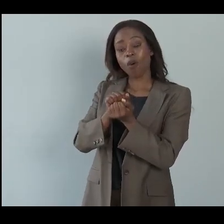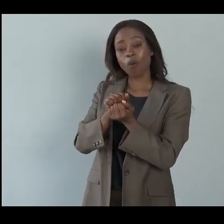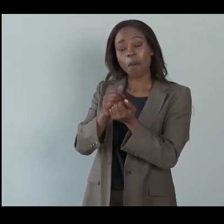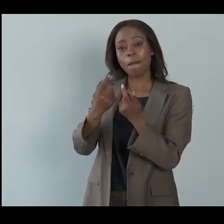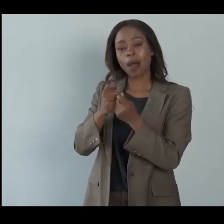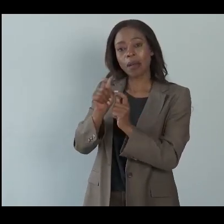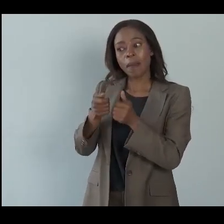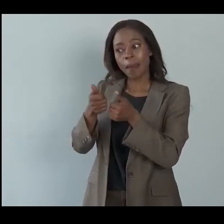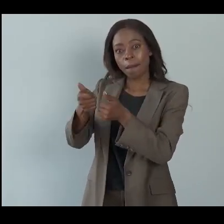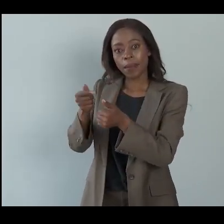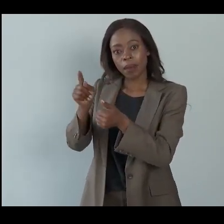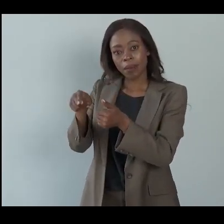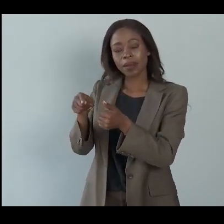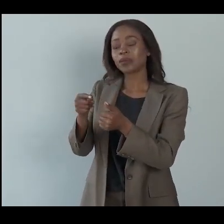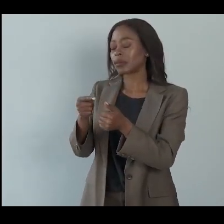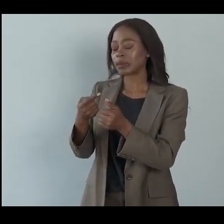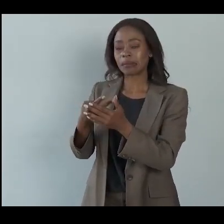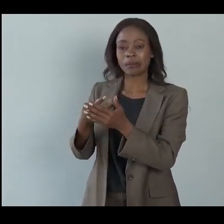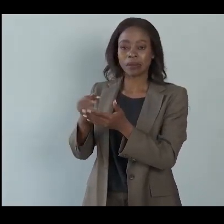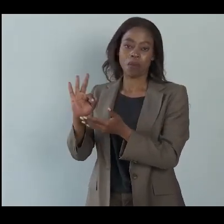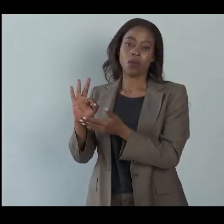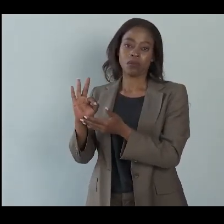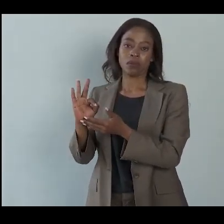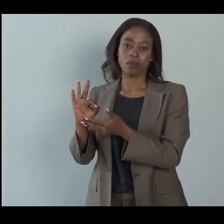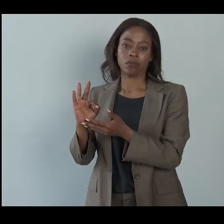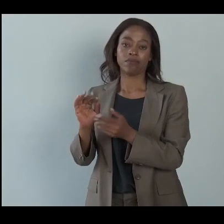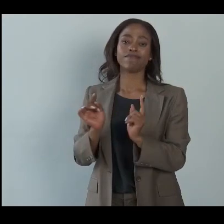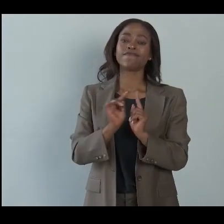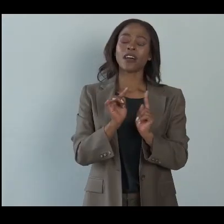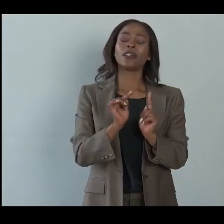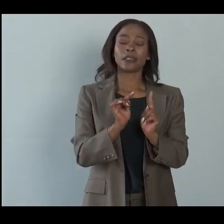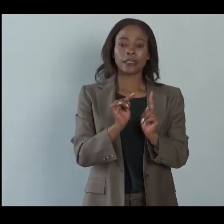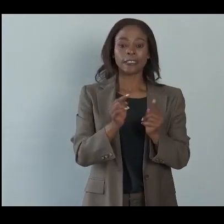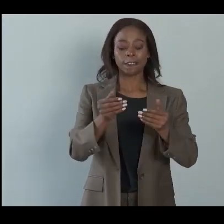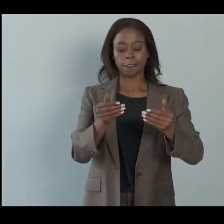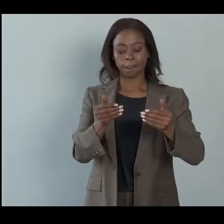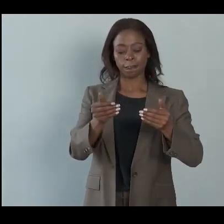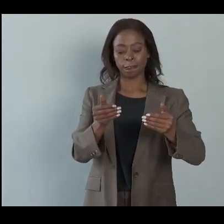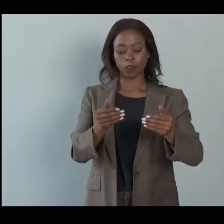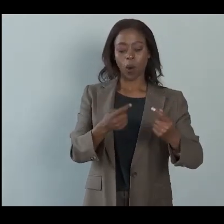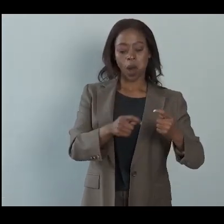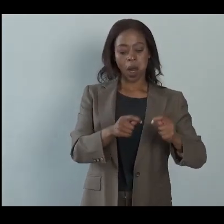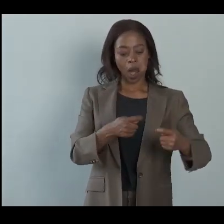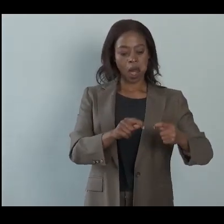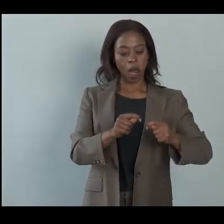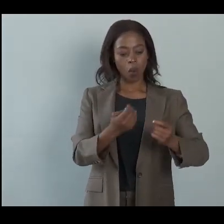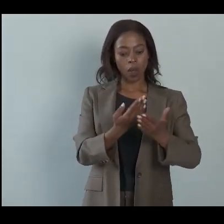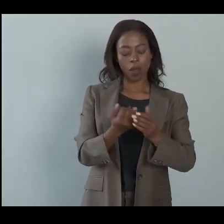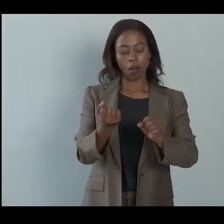at 0.23 times. Our covenant ratios are well within terms with flexibility to execute our